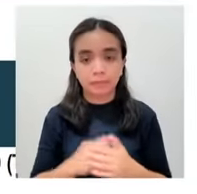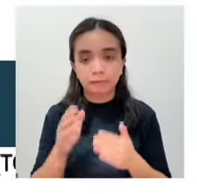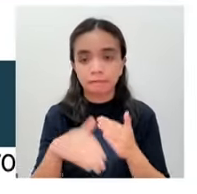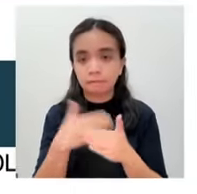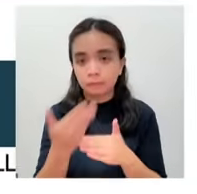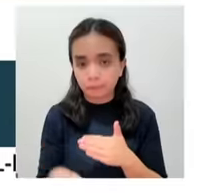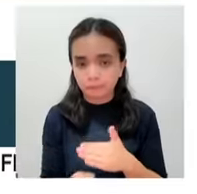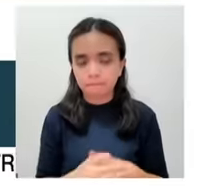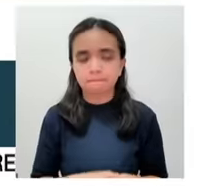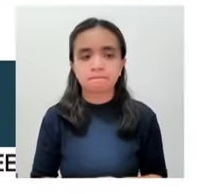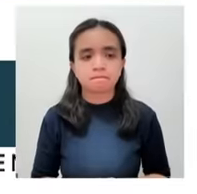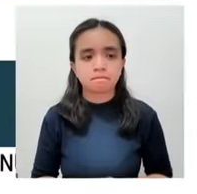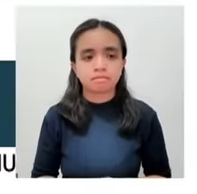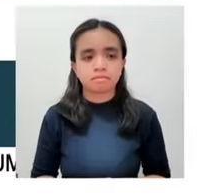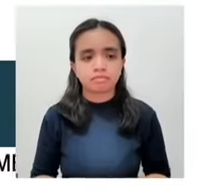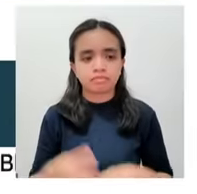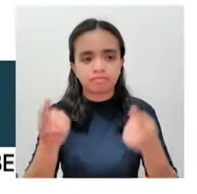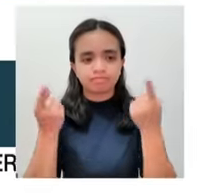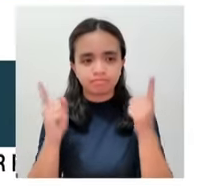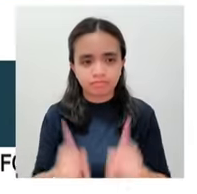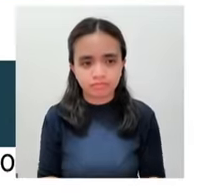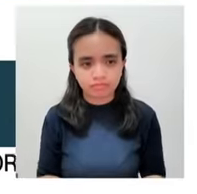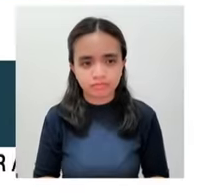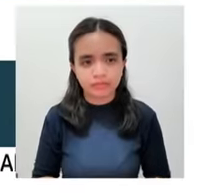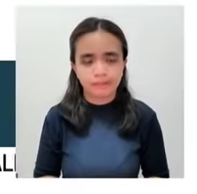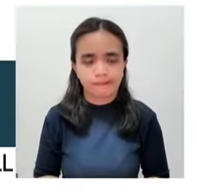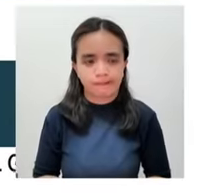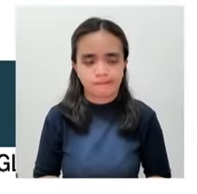and then as it happens,